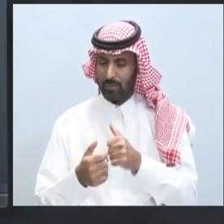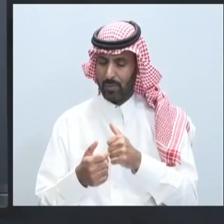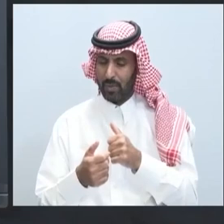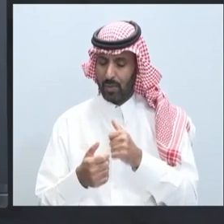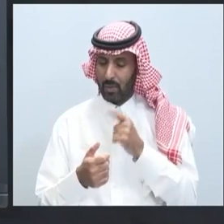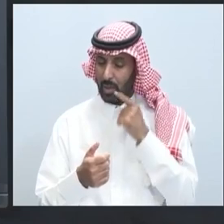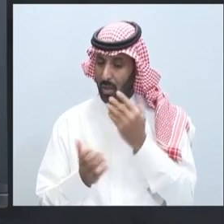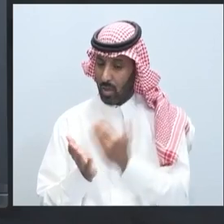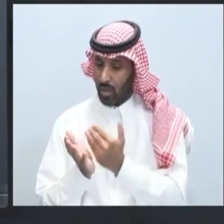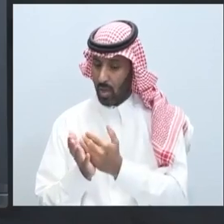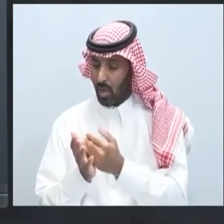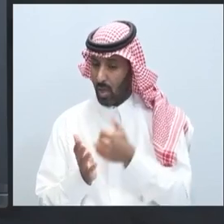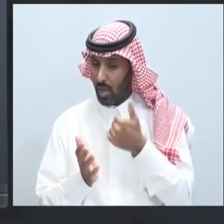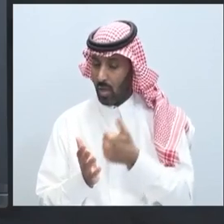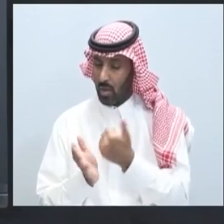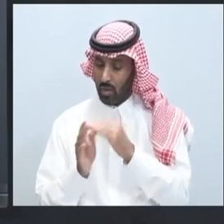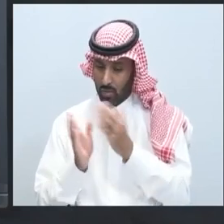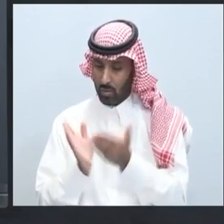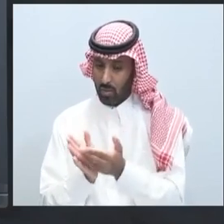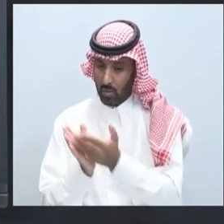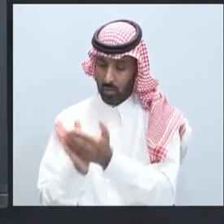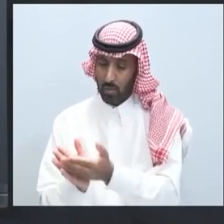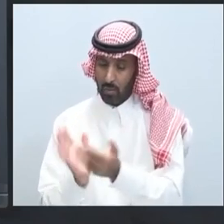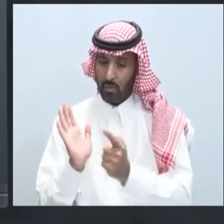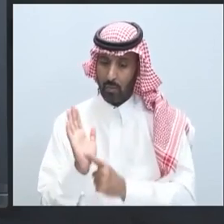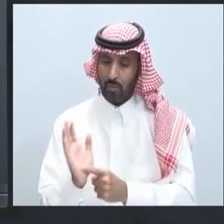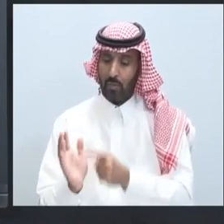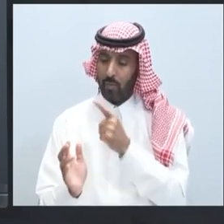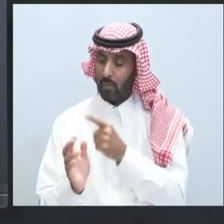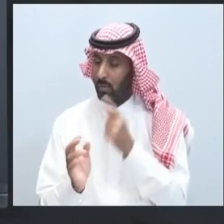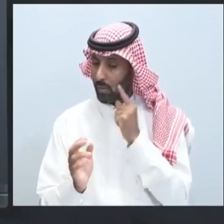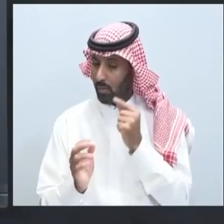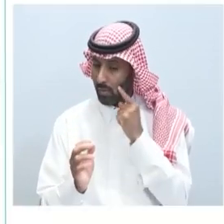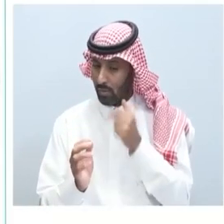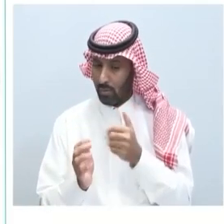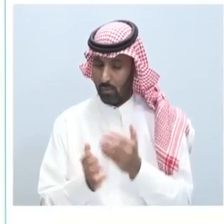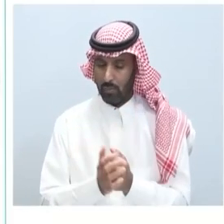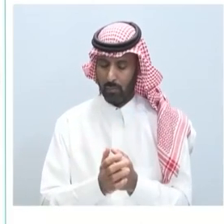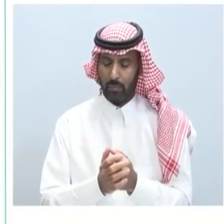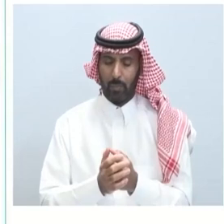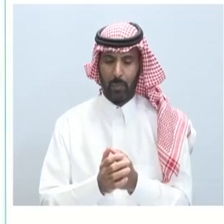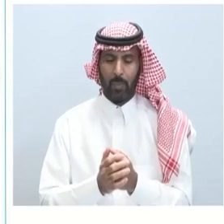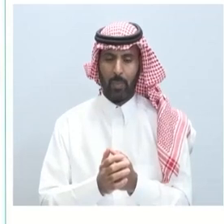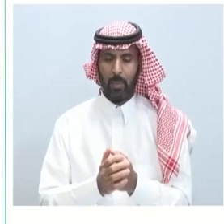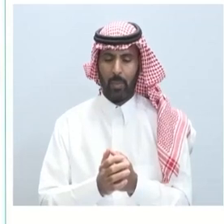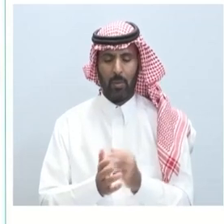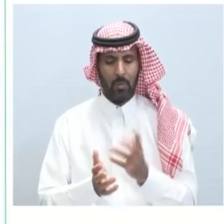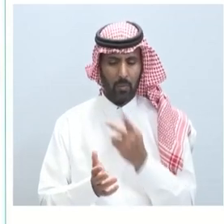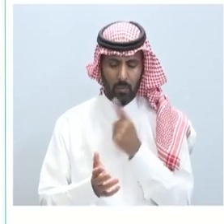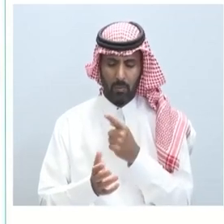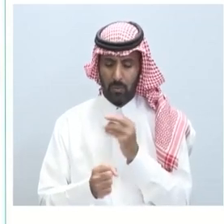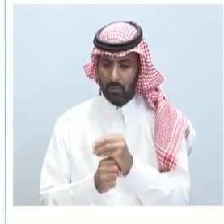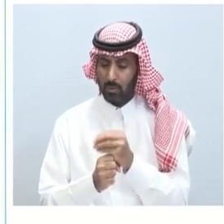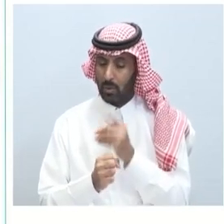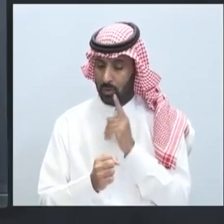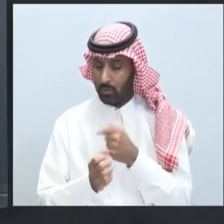a phone as a gift or a present because she achieved a high mark. Or would you tell